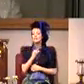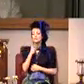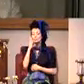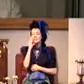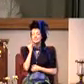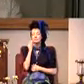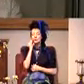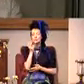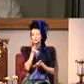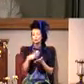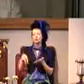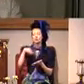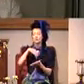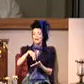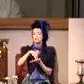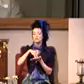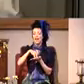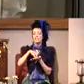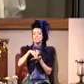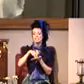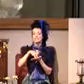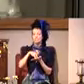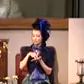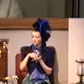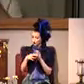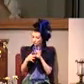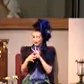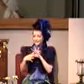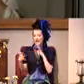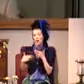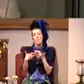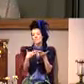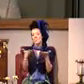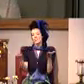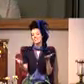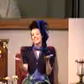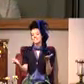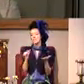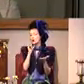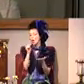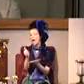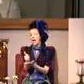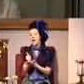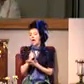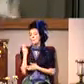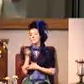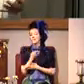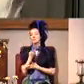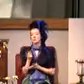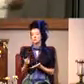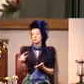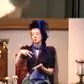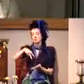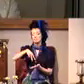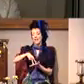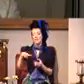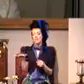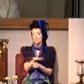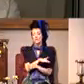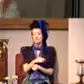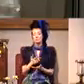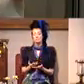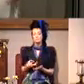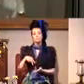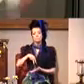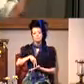this morning. To let go of the things that have not served us. And to stand fully and bold and upright just